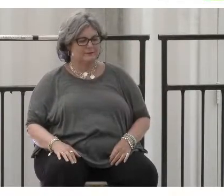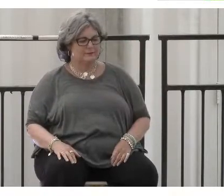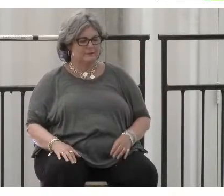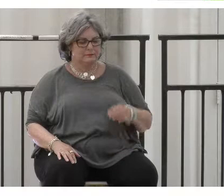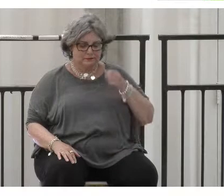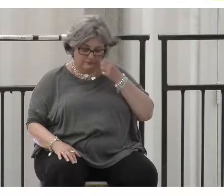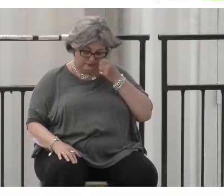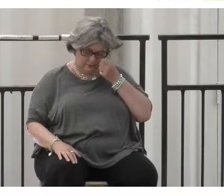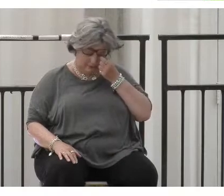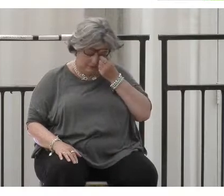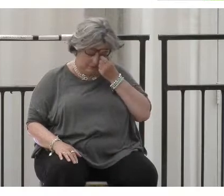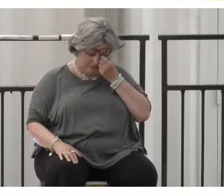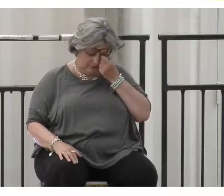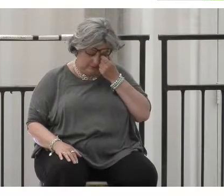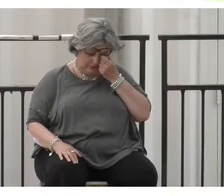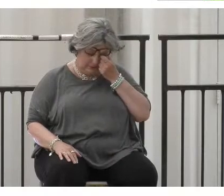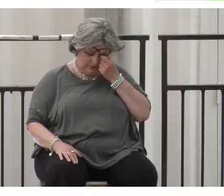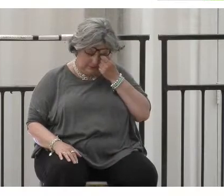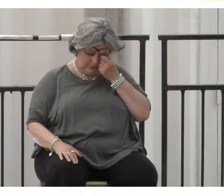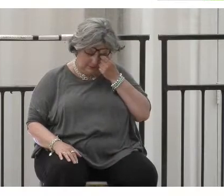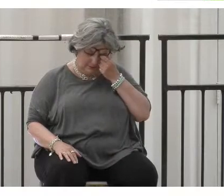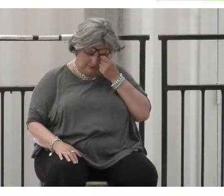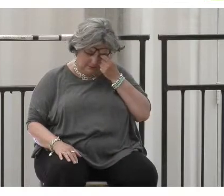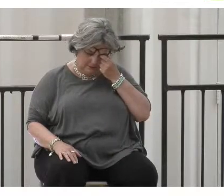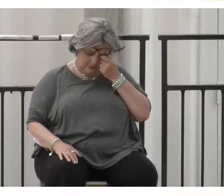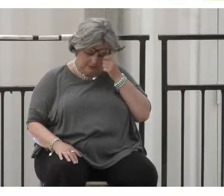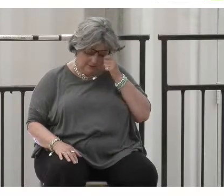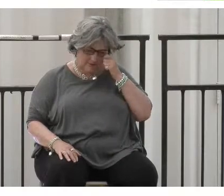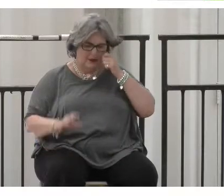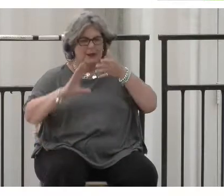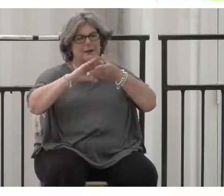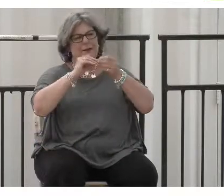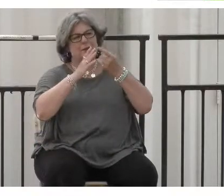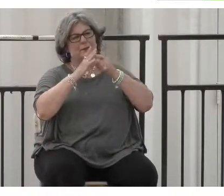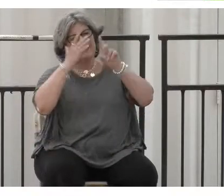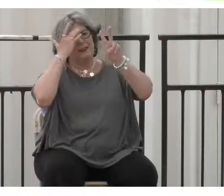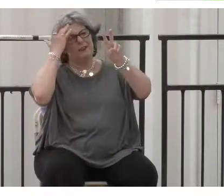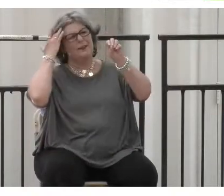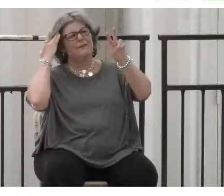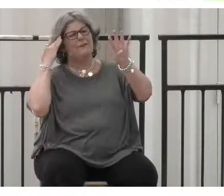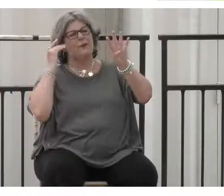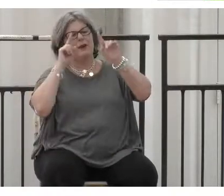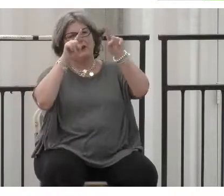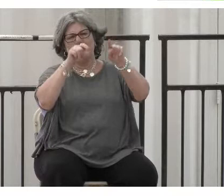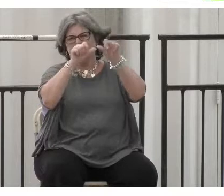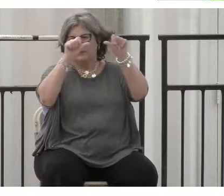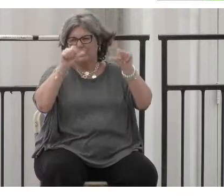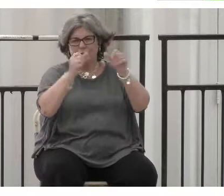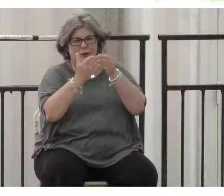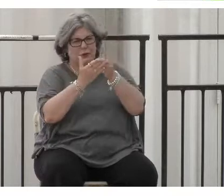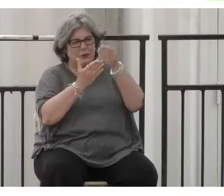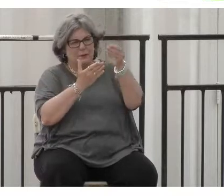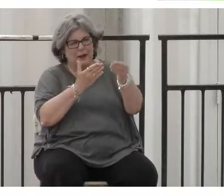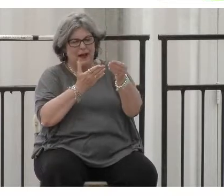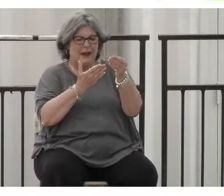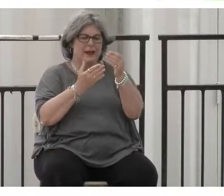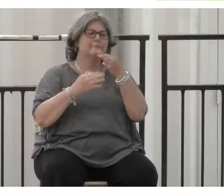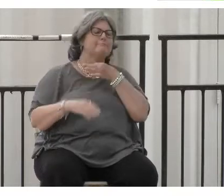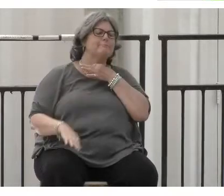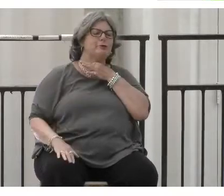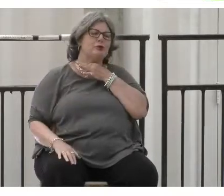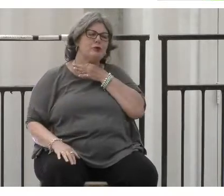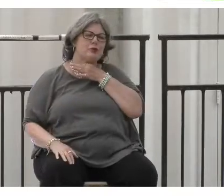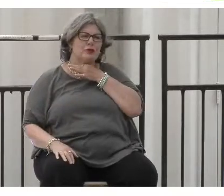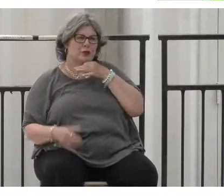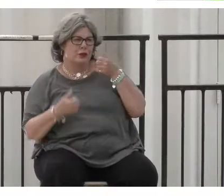the UAE started in 2004. I went there as an architect building Dubai and truly curious